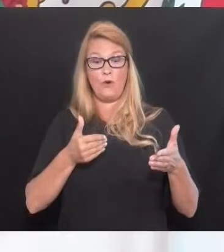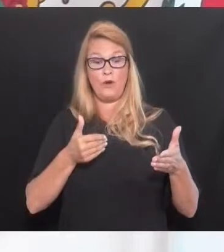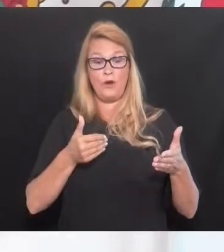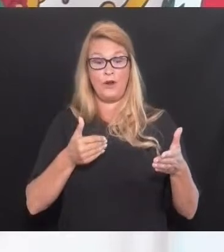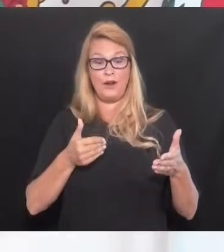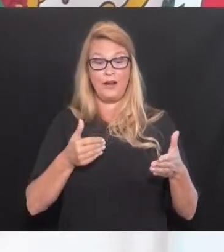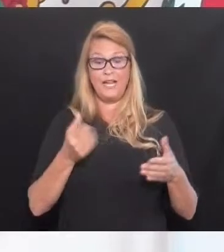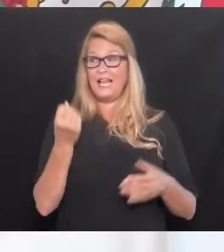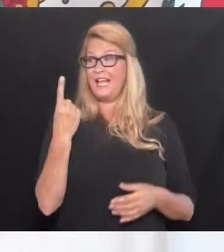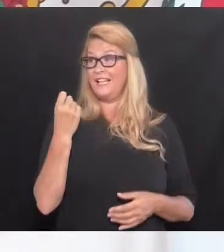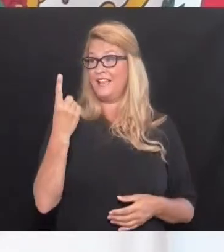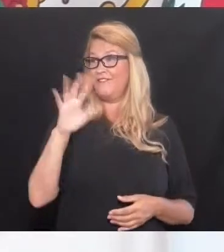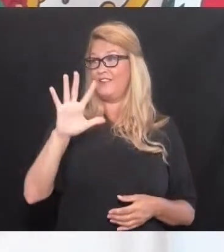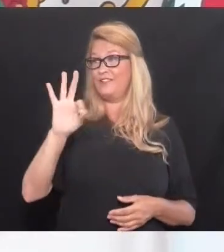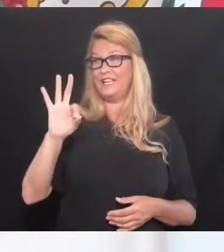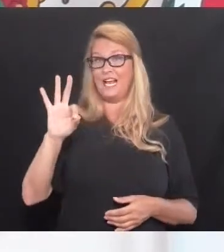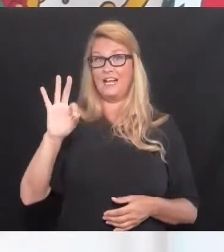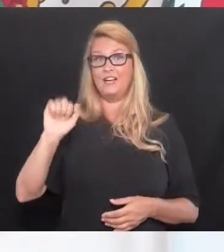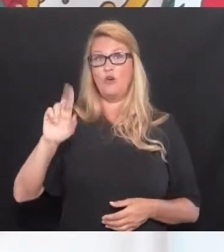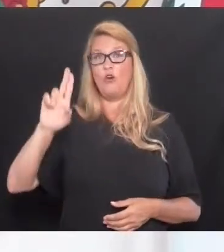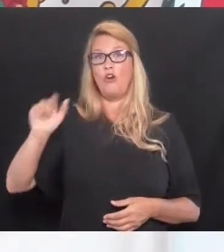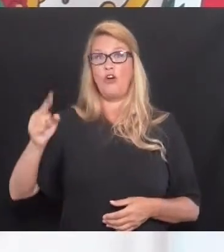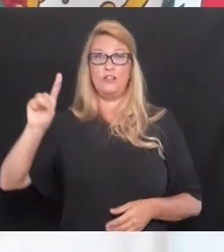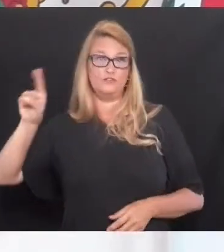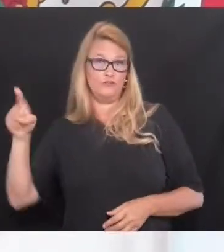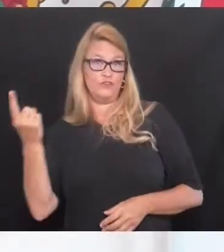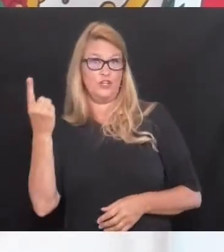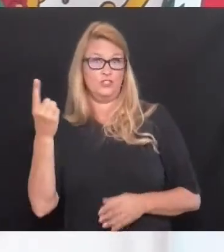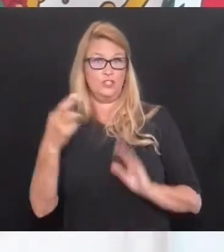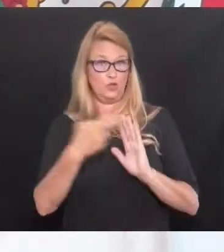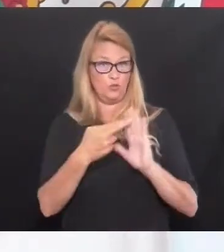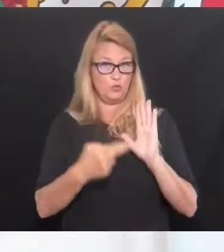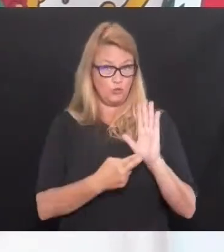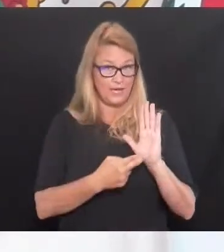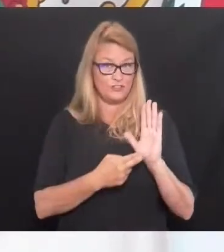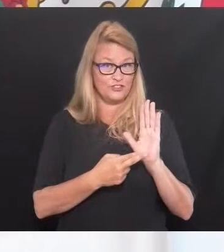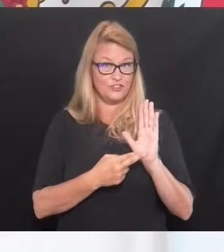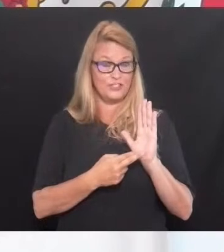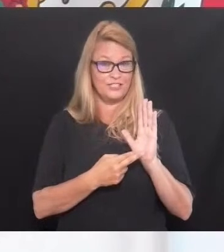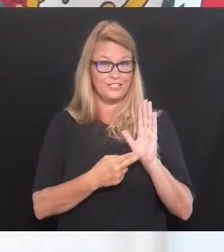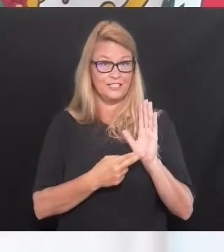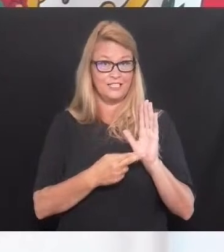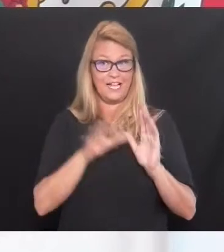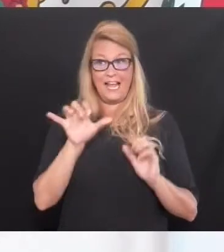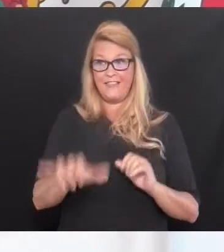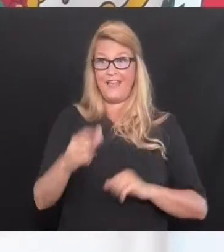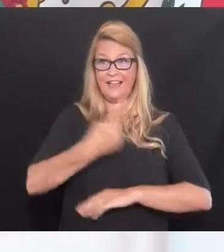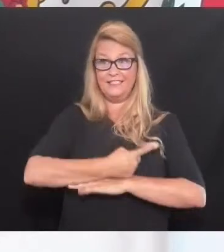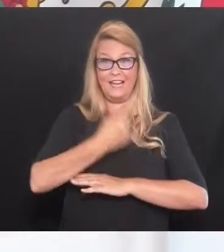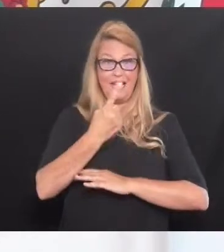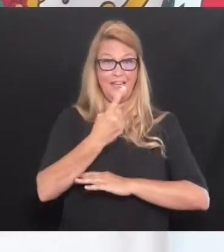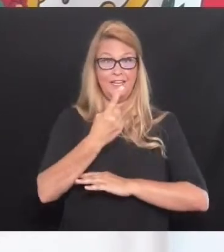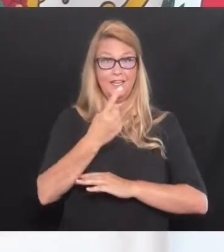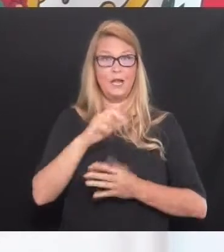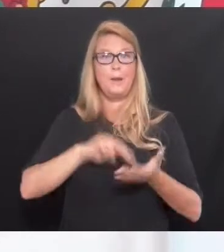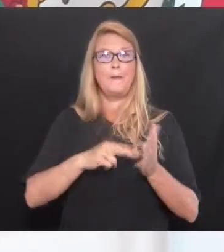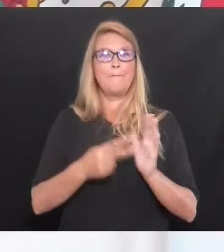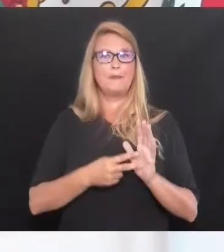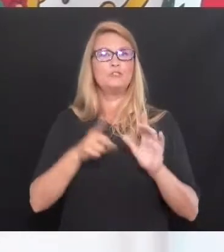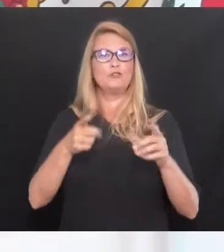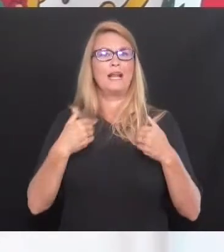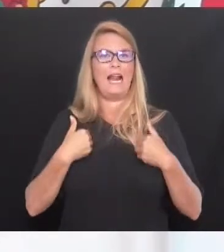11:59 p.m. on August the 1st and you're registered into the system, at that time you'll be eligible for the